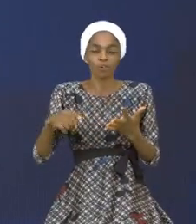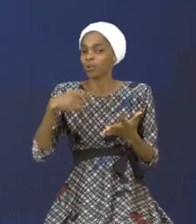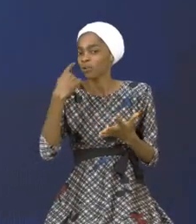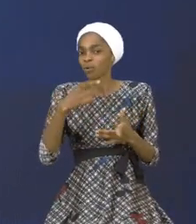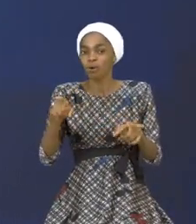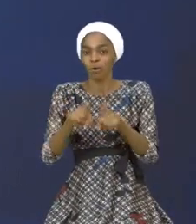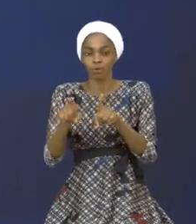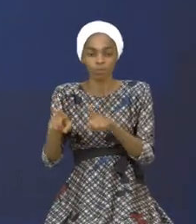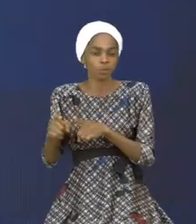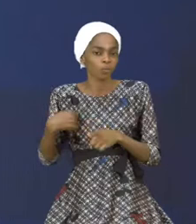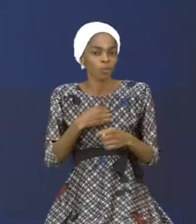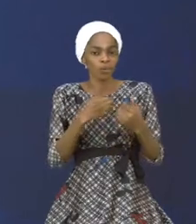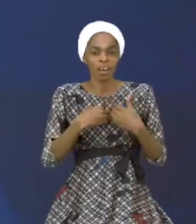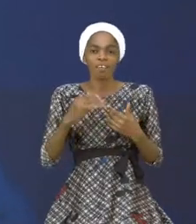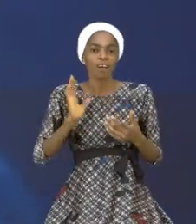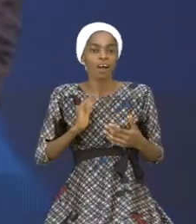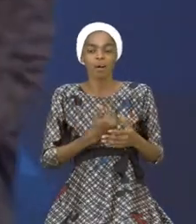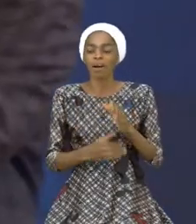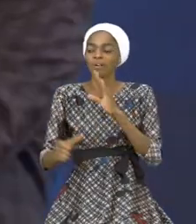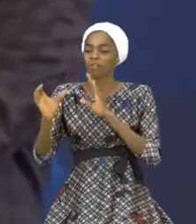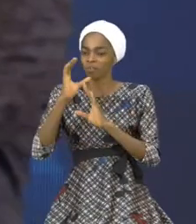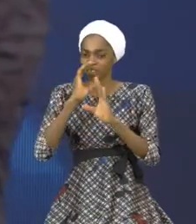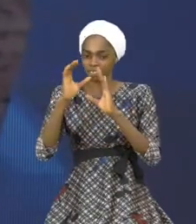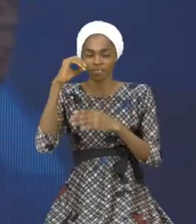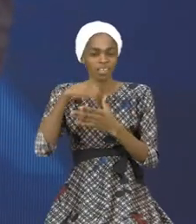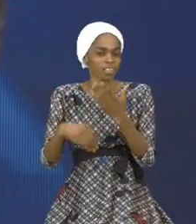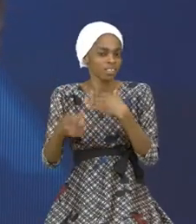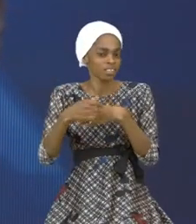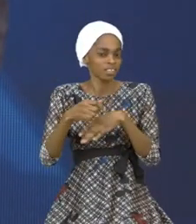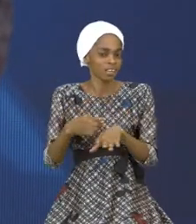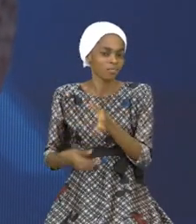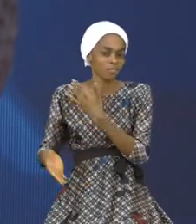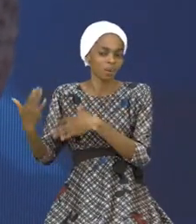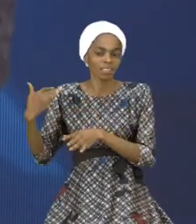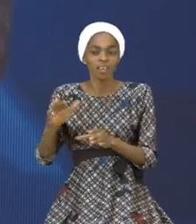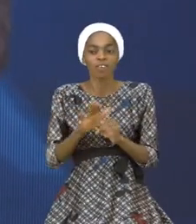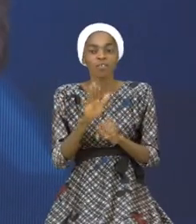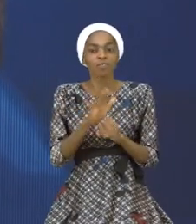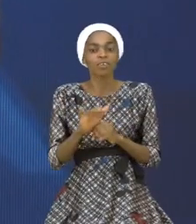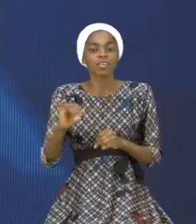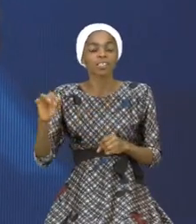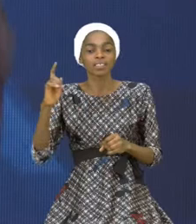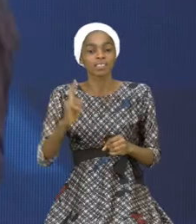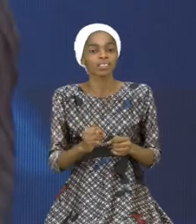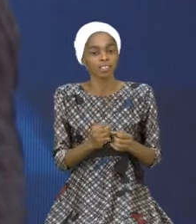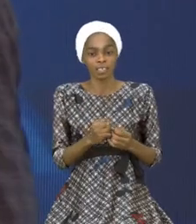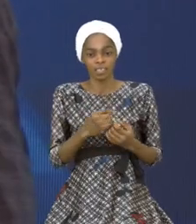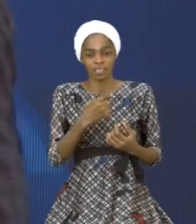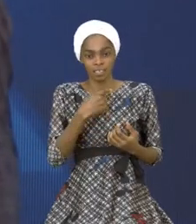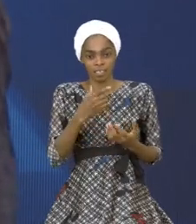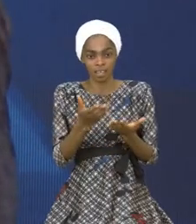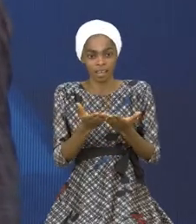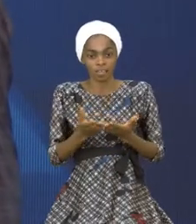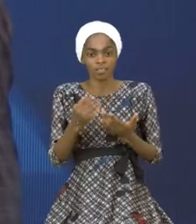times past, in the lust of the flesh, fulfilling the desires of the flesh and of the mind. And we